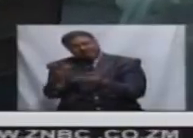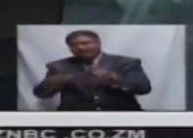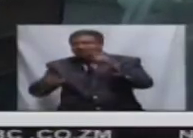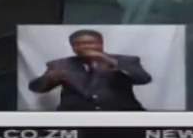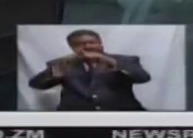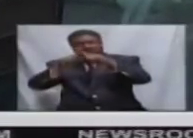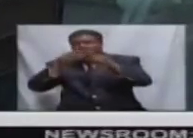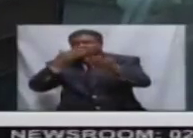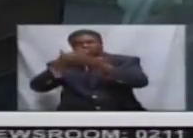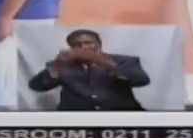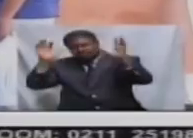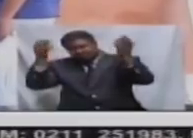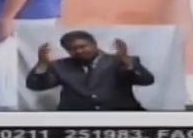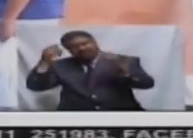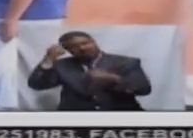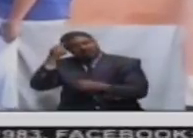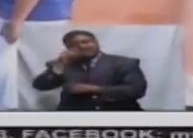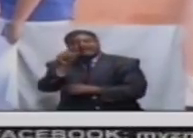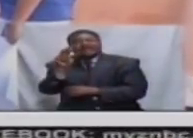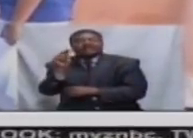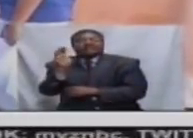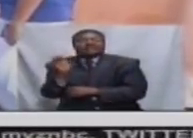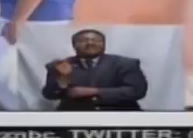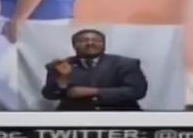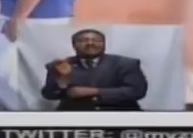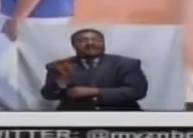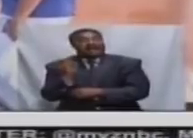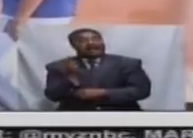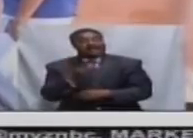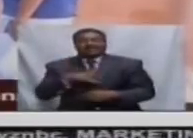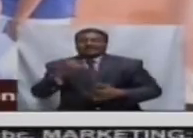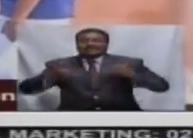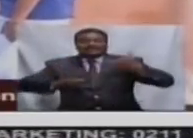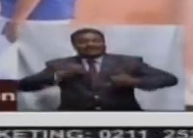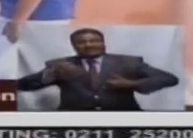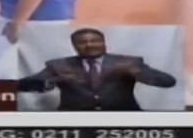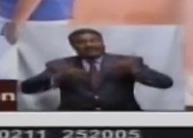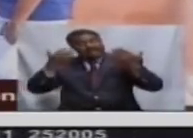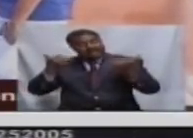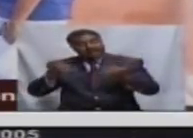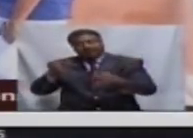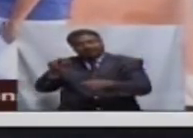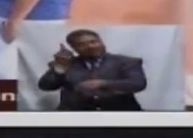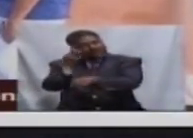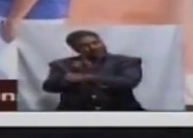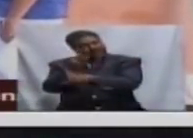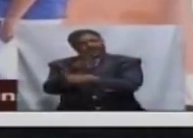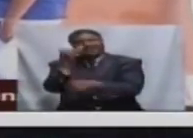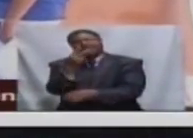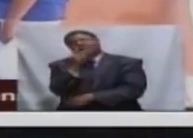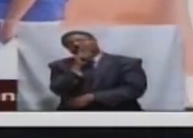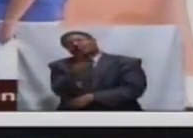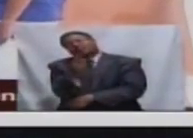announced that government has obtained financing of $40 million from Exim Bank of India to be used for